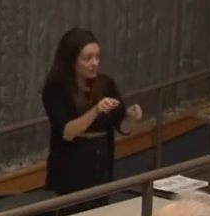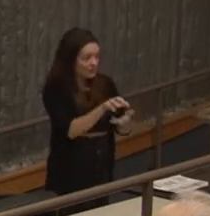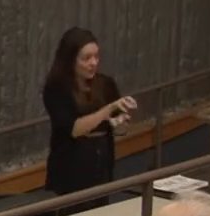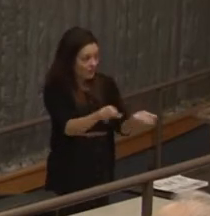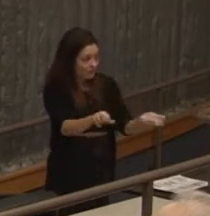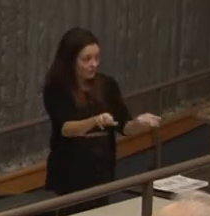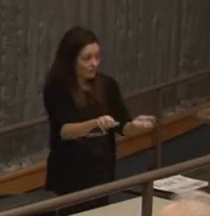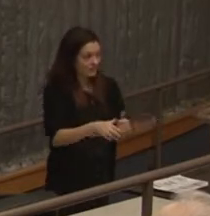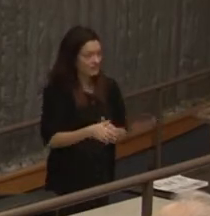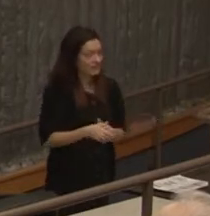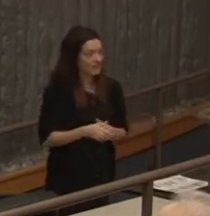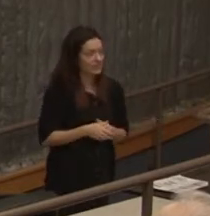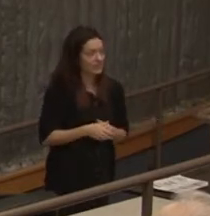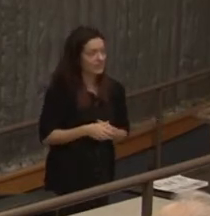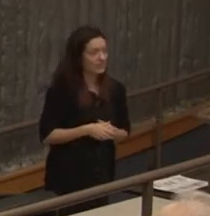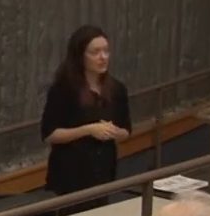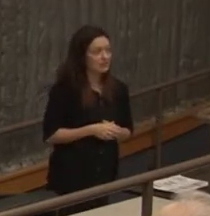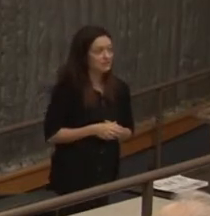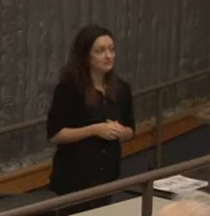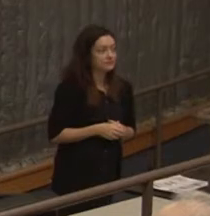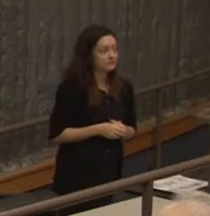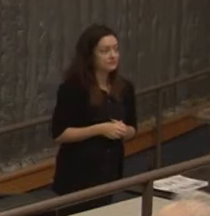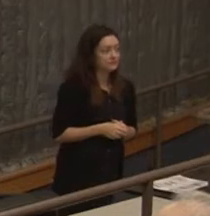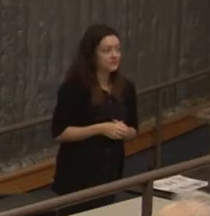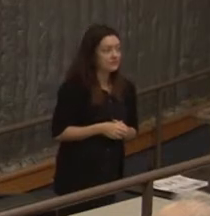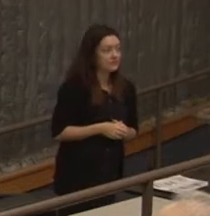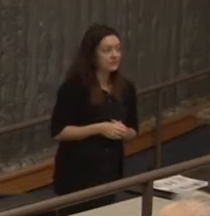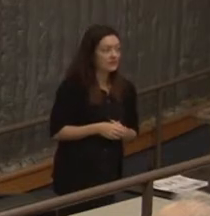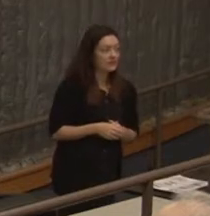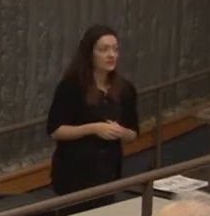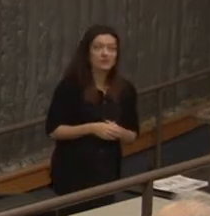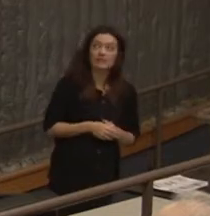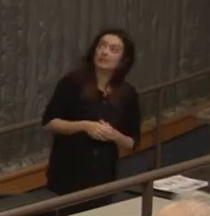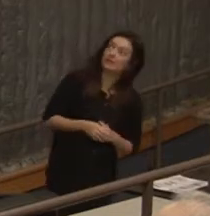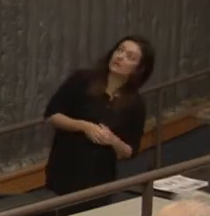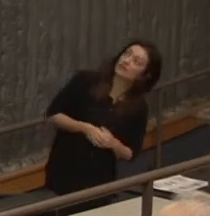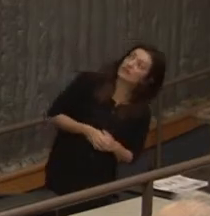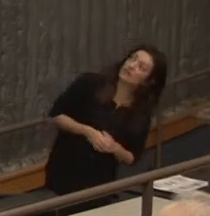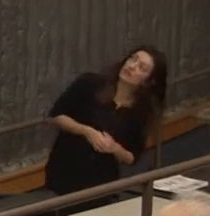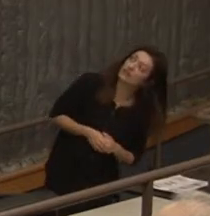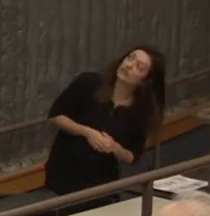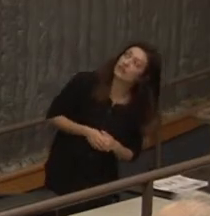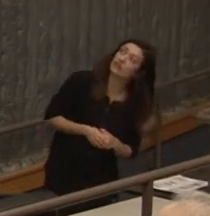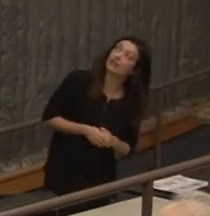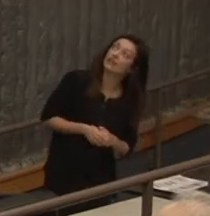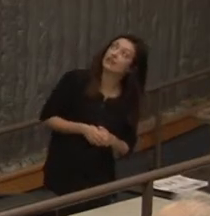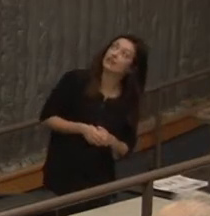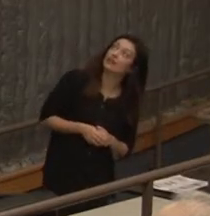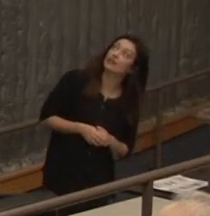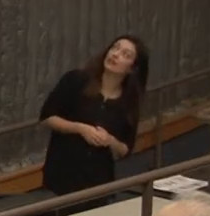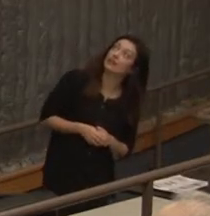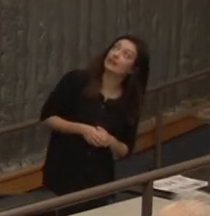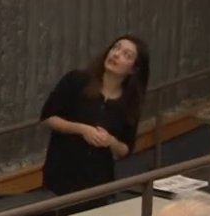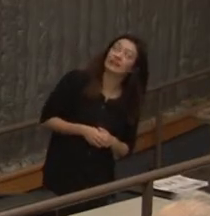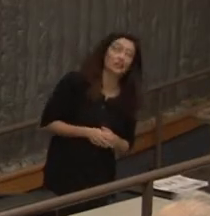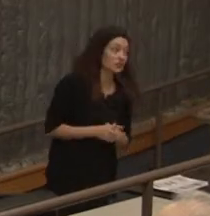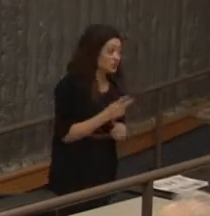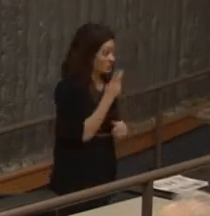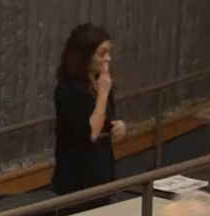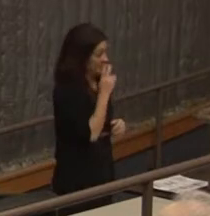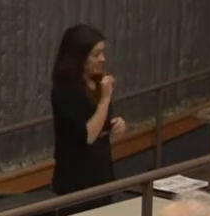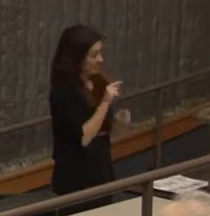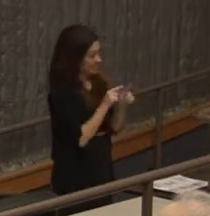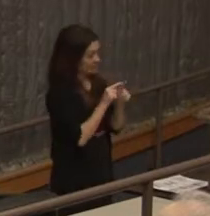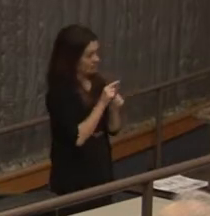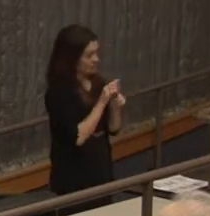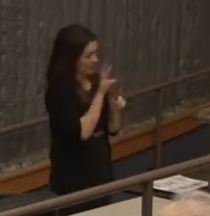push these slabs back. Now, you have to look carefully to see that this is a 6-pointed star. One is in here,